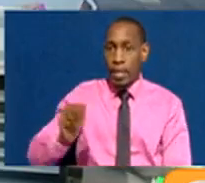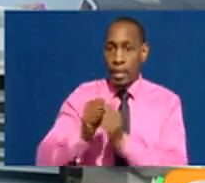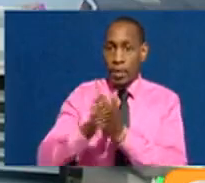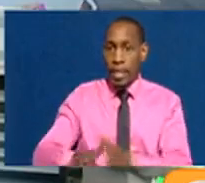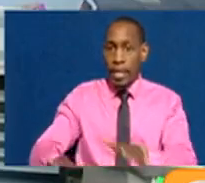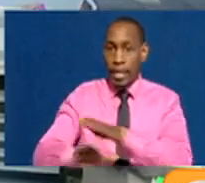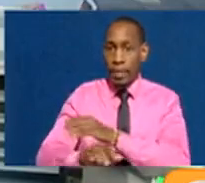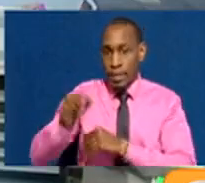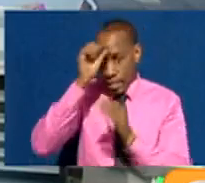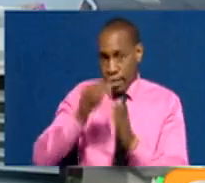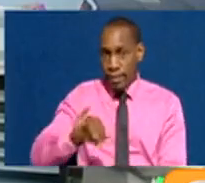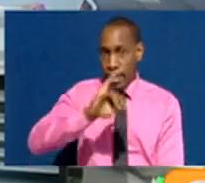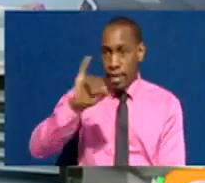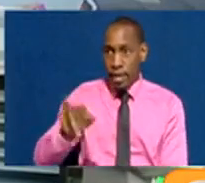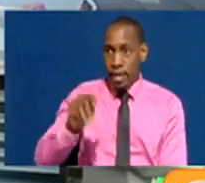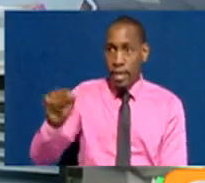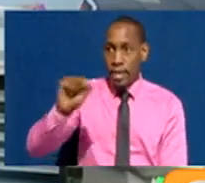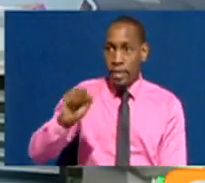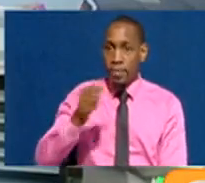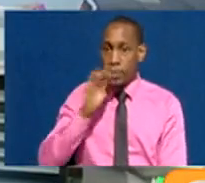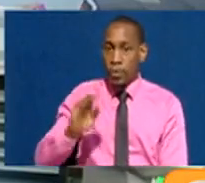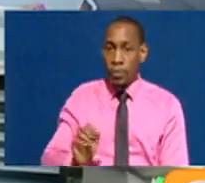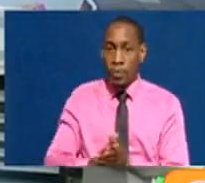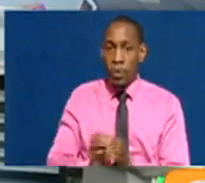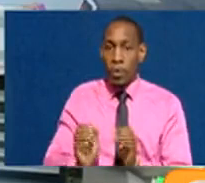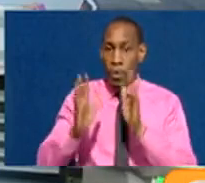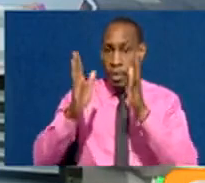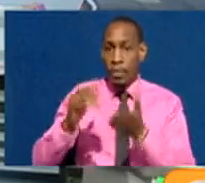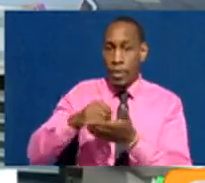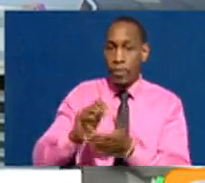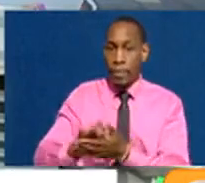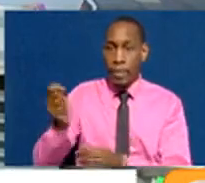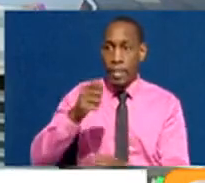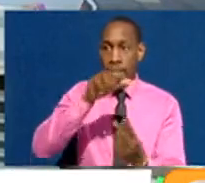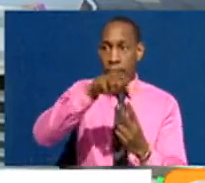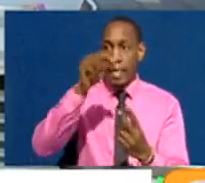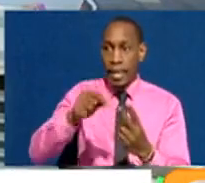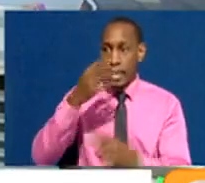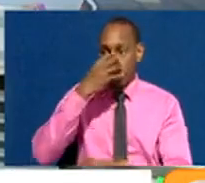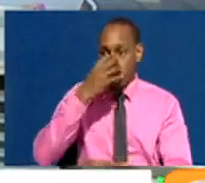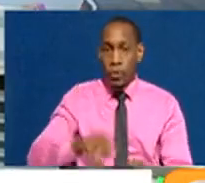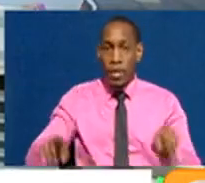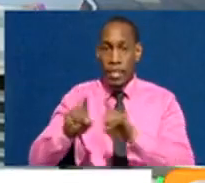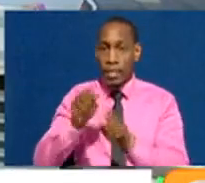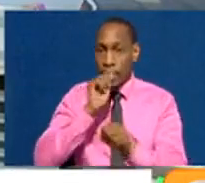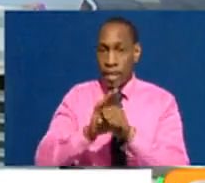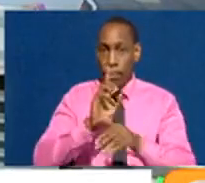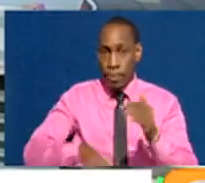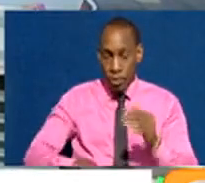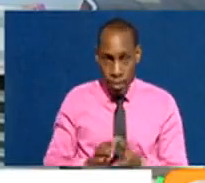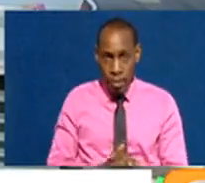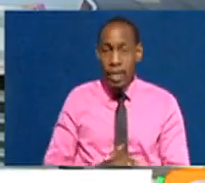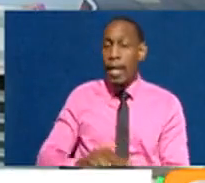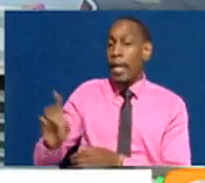who took their oaths of office at a ceremony attended by President-elect William Ruto, also pledged to ensure